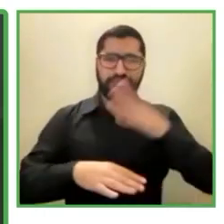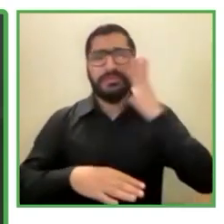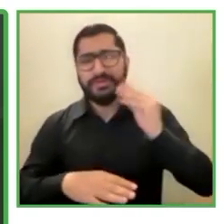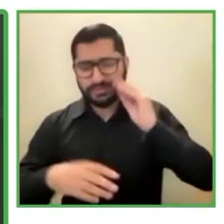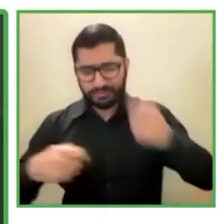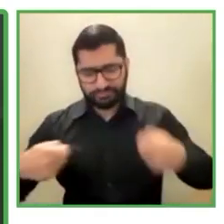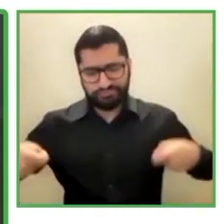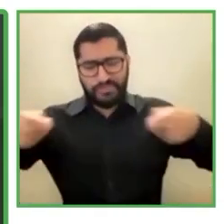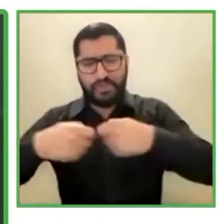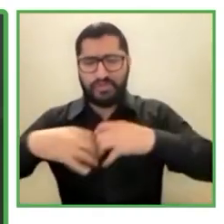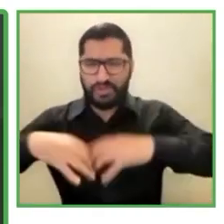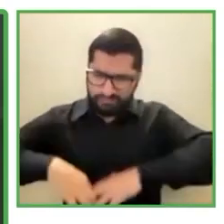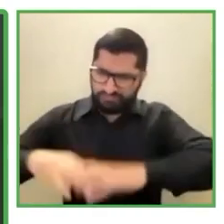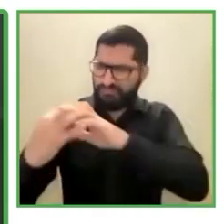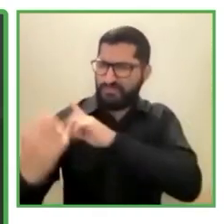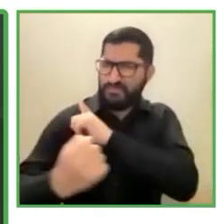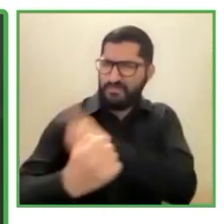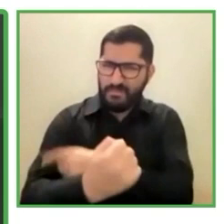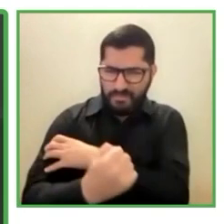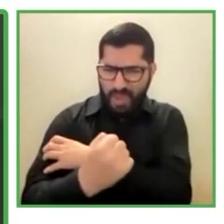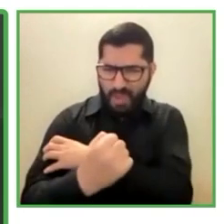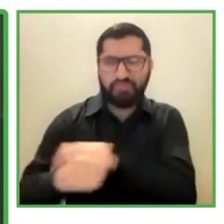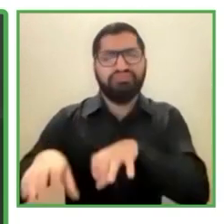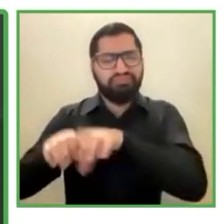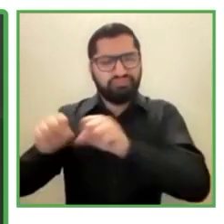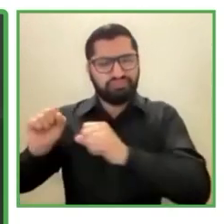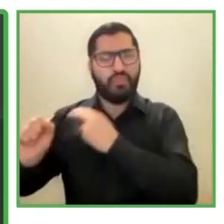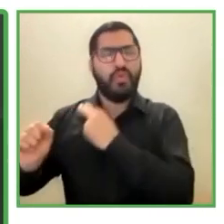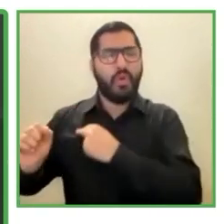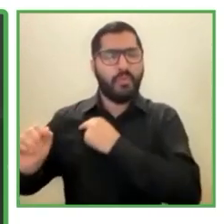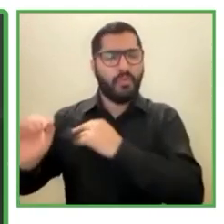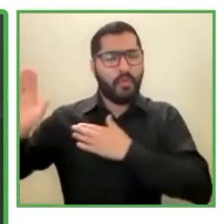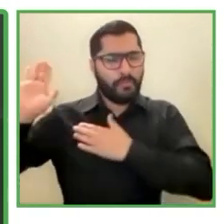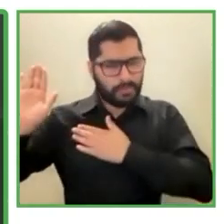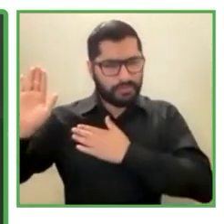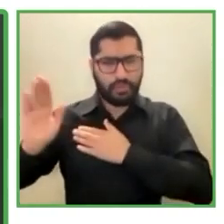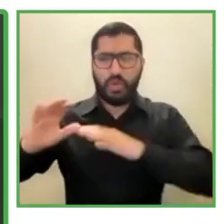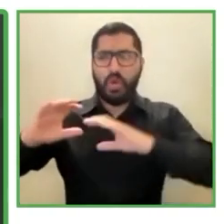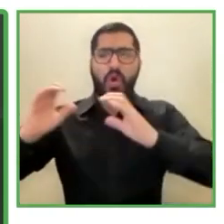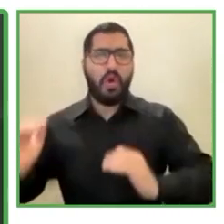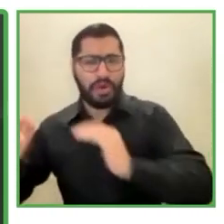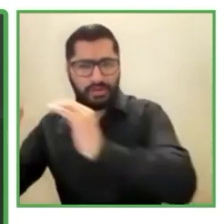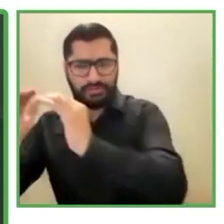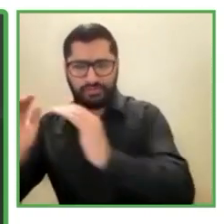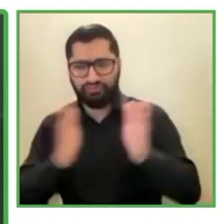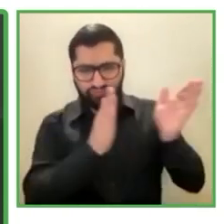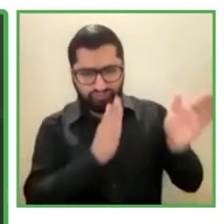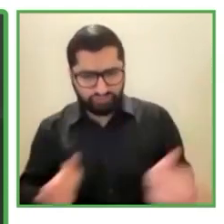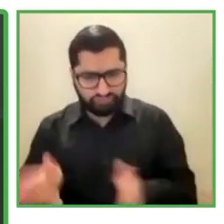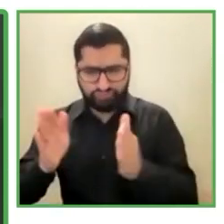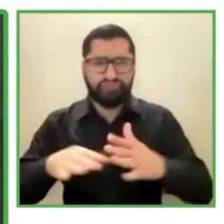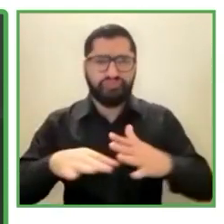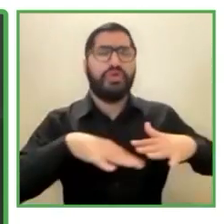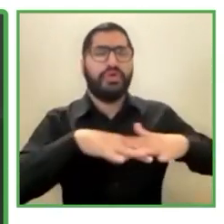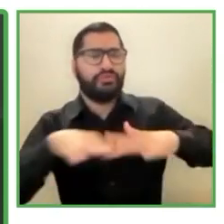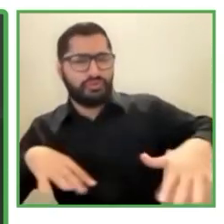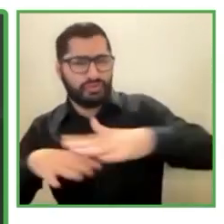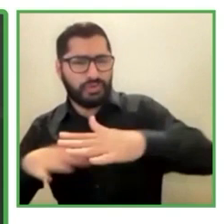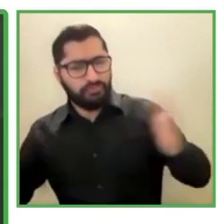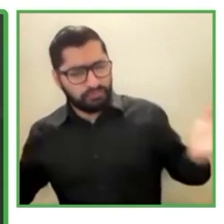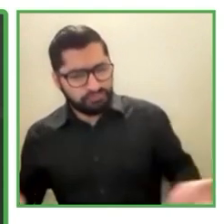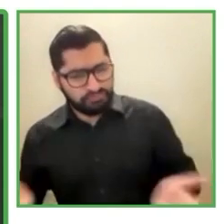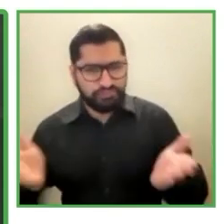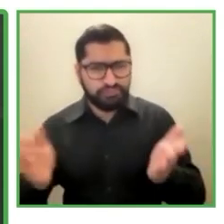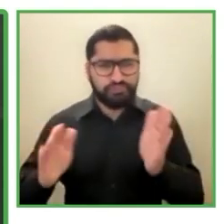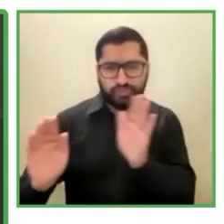of the actors that are institutions from the productive area and social areas to promote, protect, and